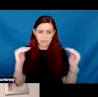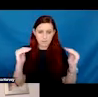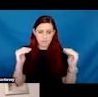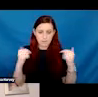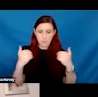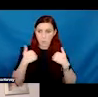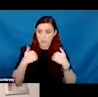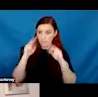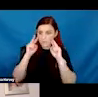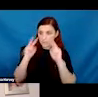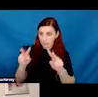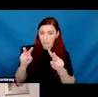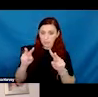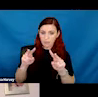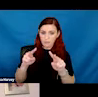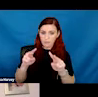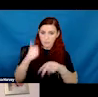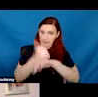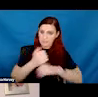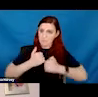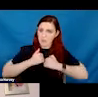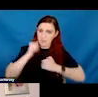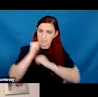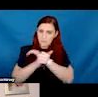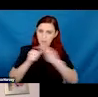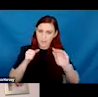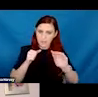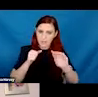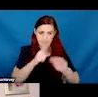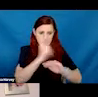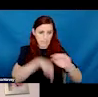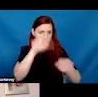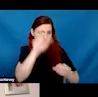on my experience as a disabled person, public servant, mother,